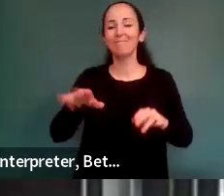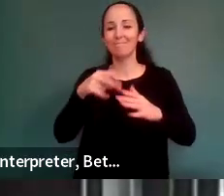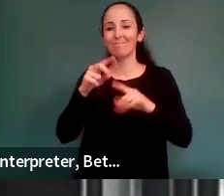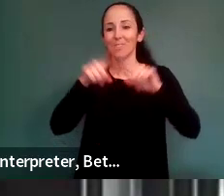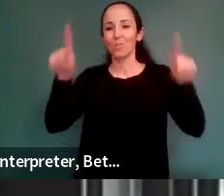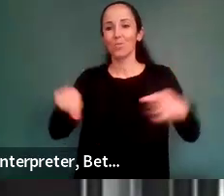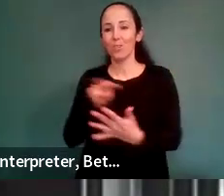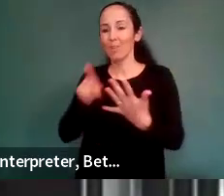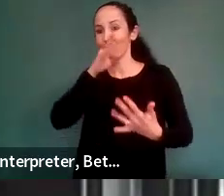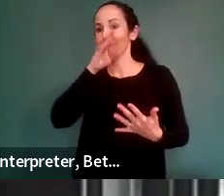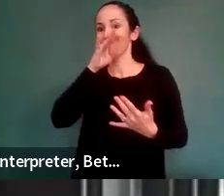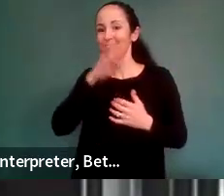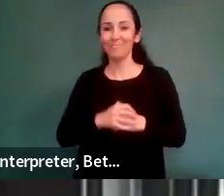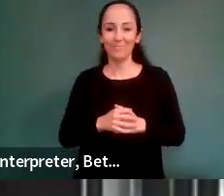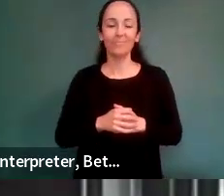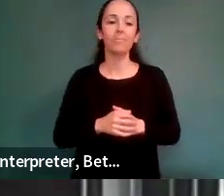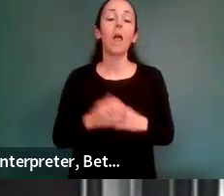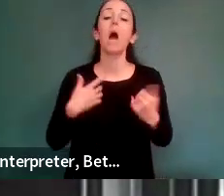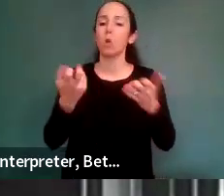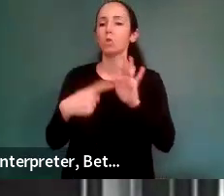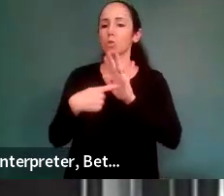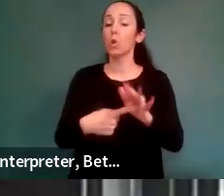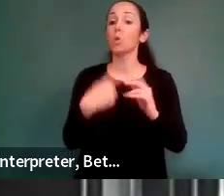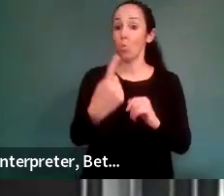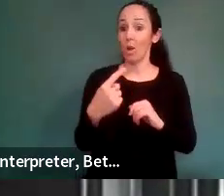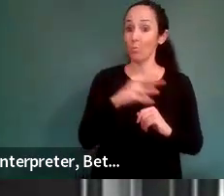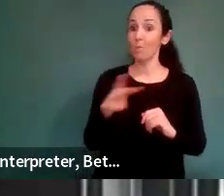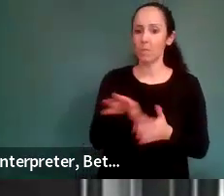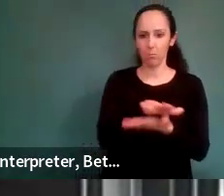will demonstrate an accessible and an inaccessible website.